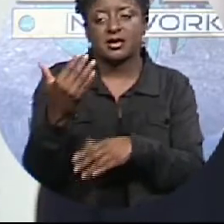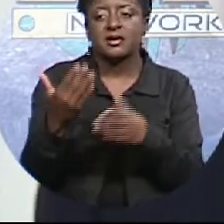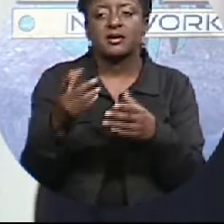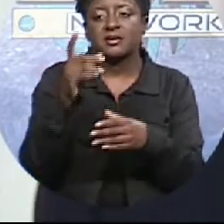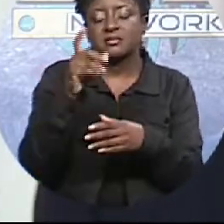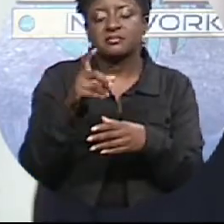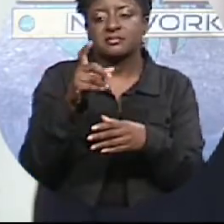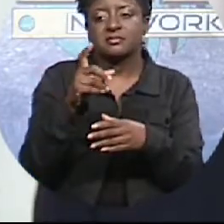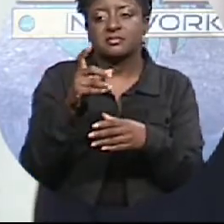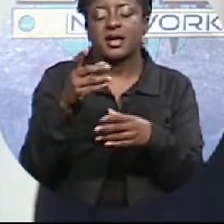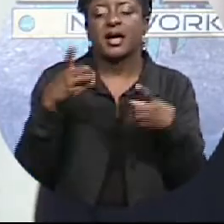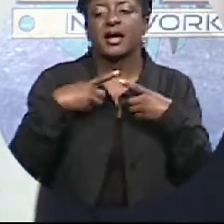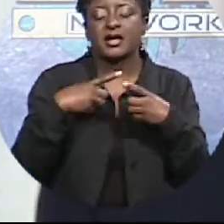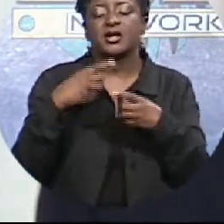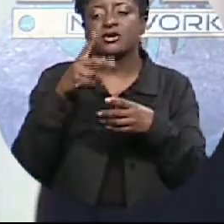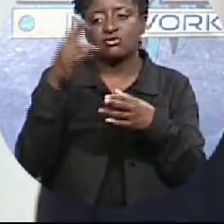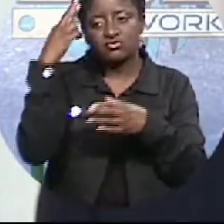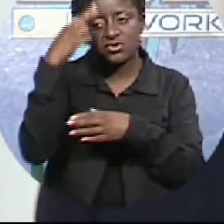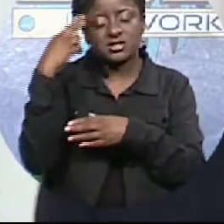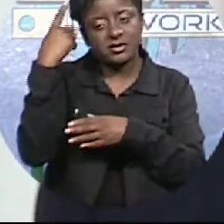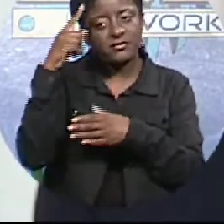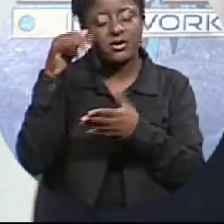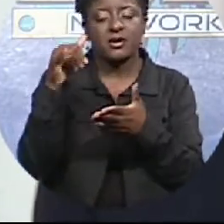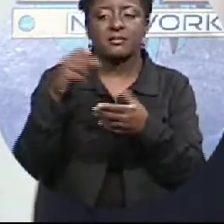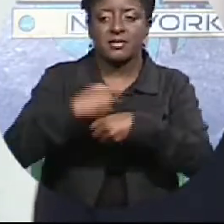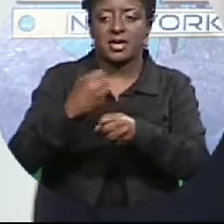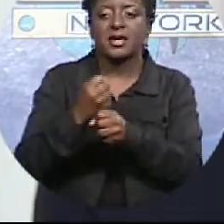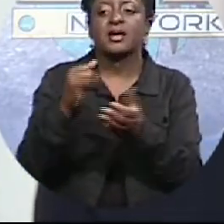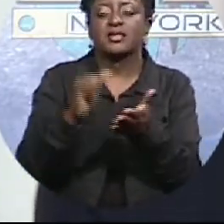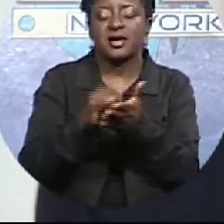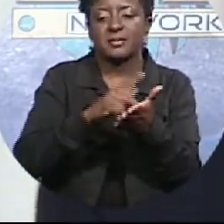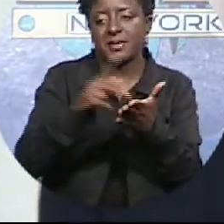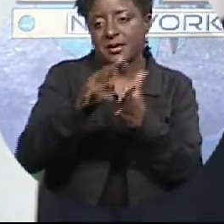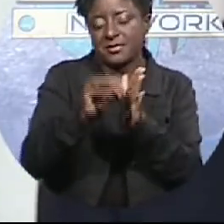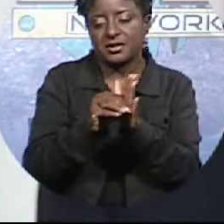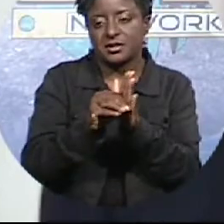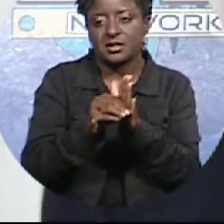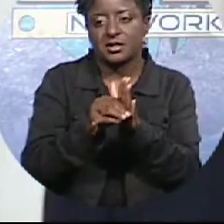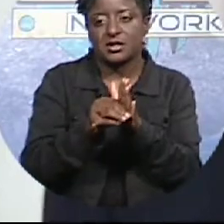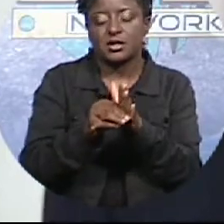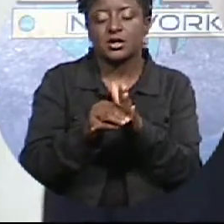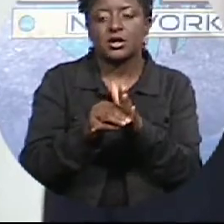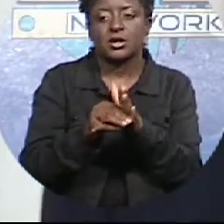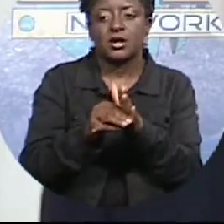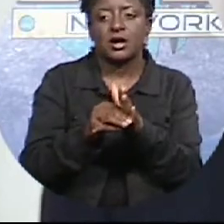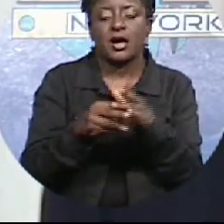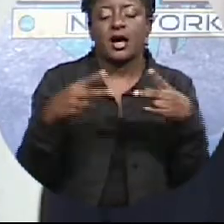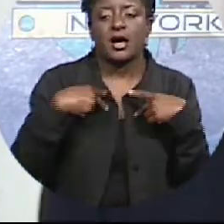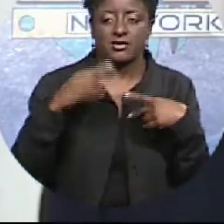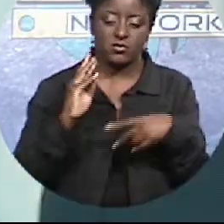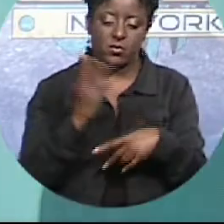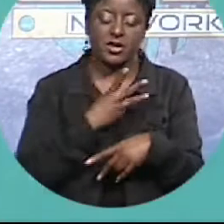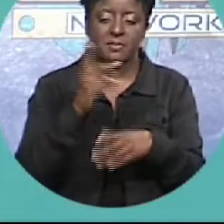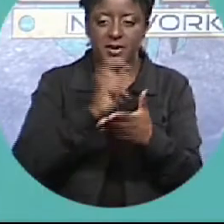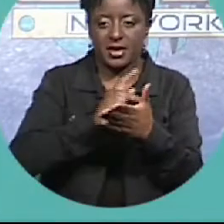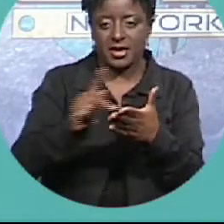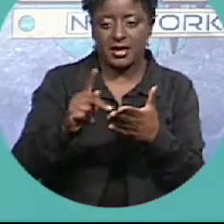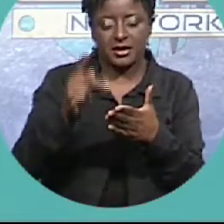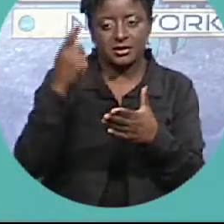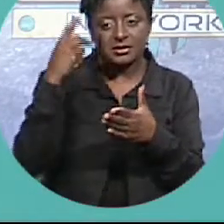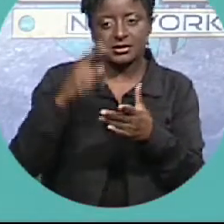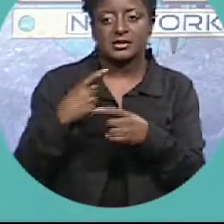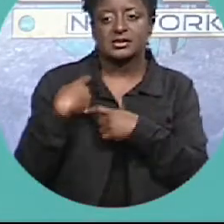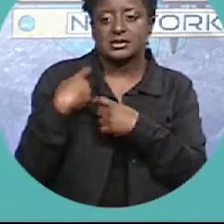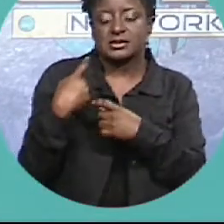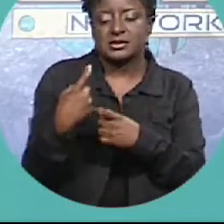making that sort of payment. So have we paid since? Well, we are required to because they've signed on to this. We are part